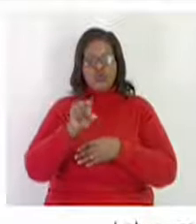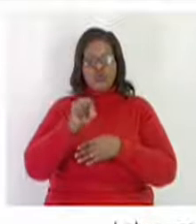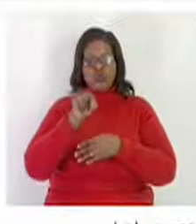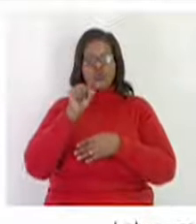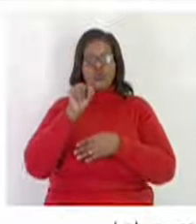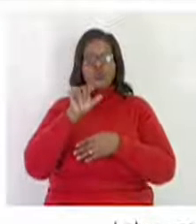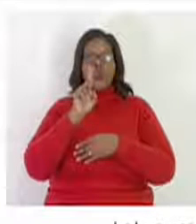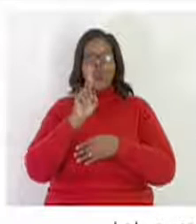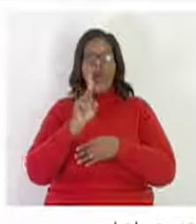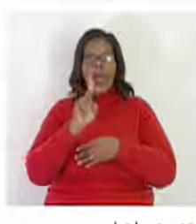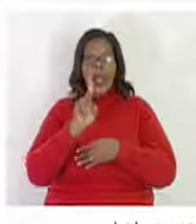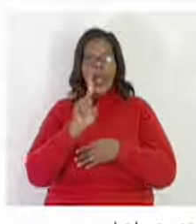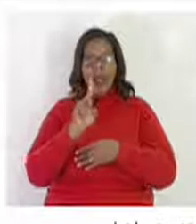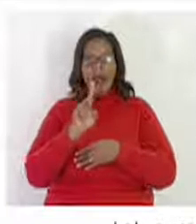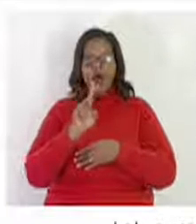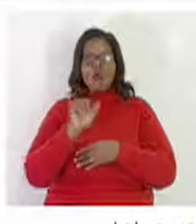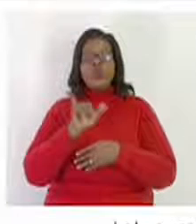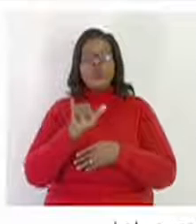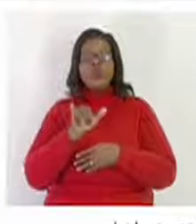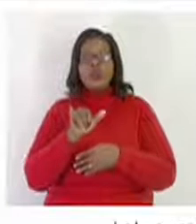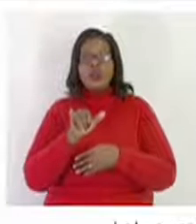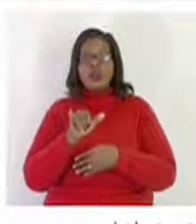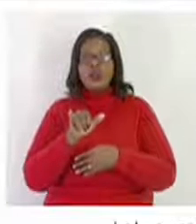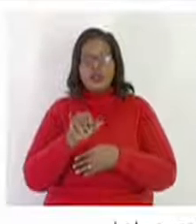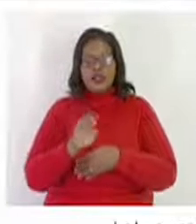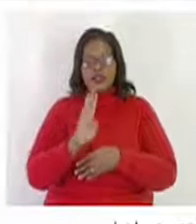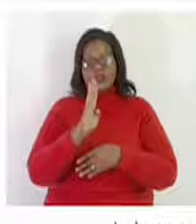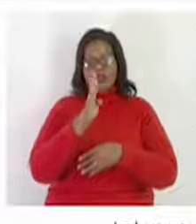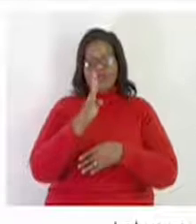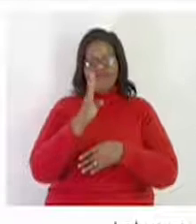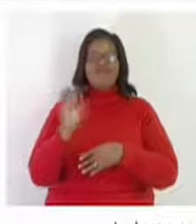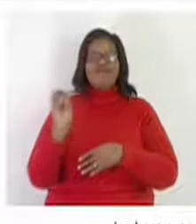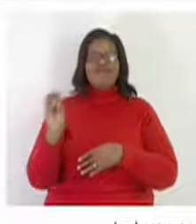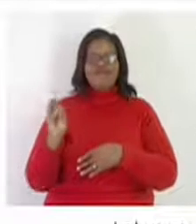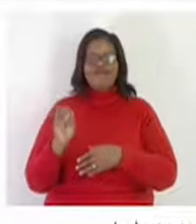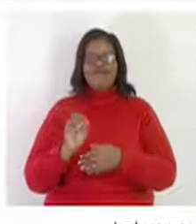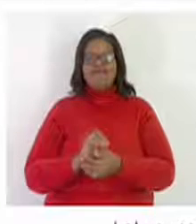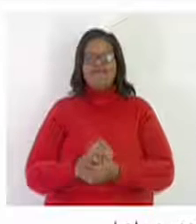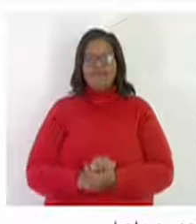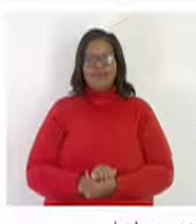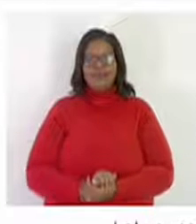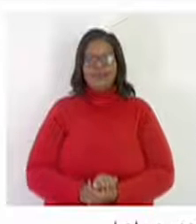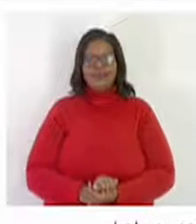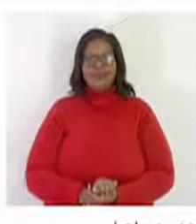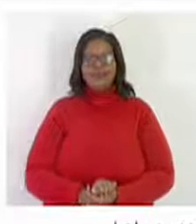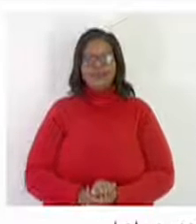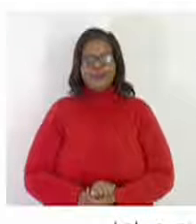choosing, and it will be 400. So